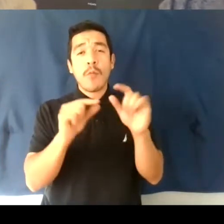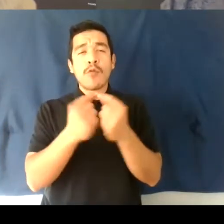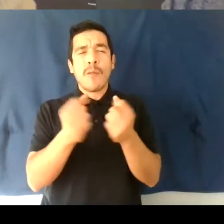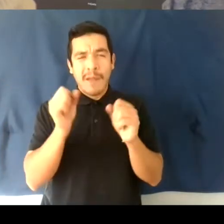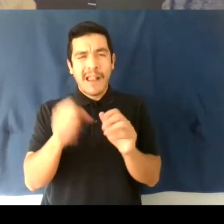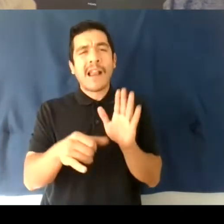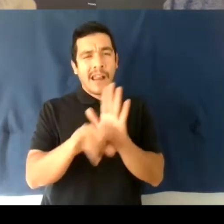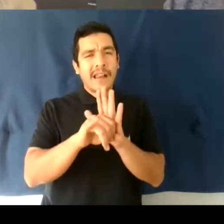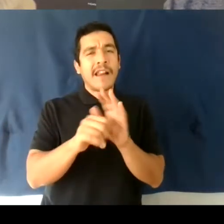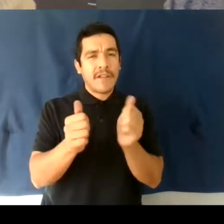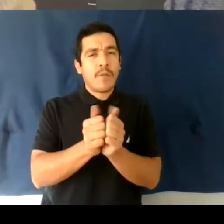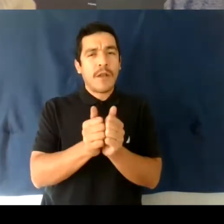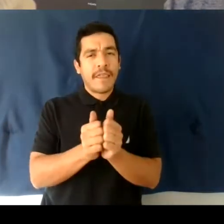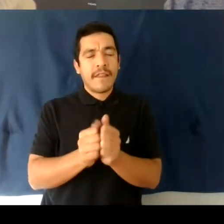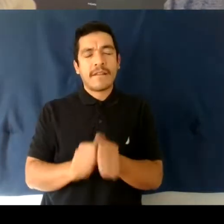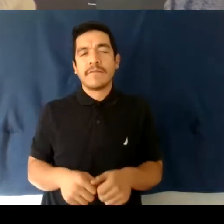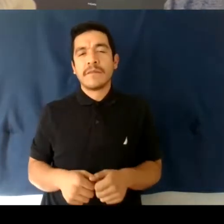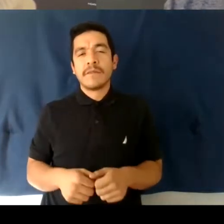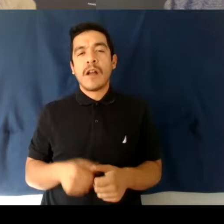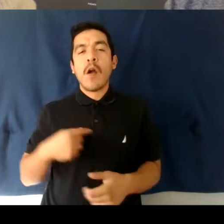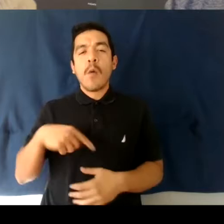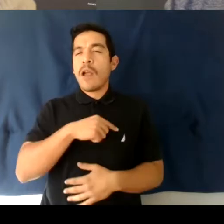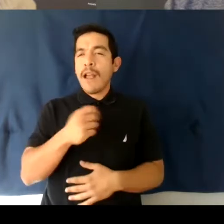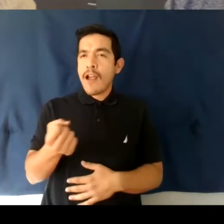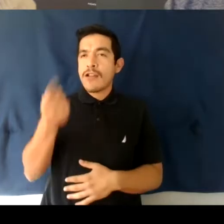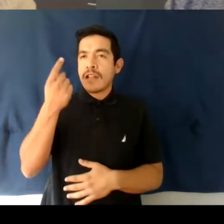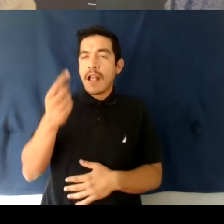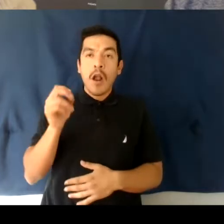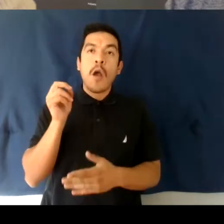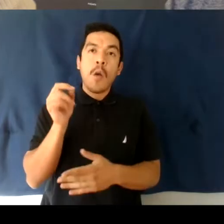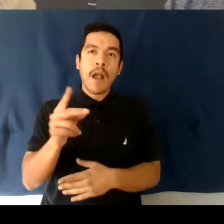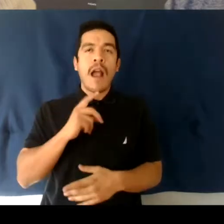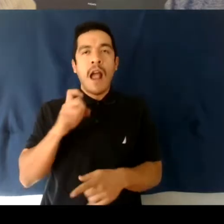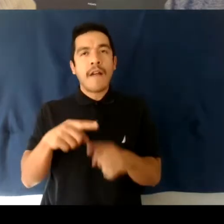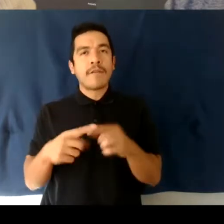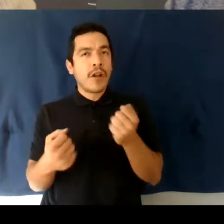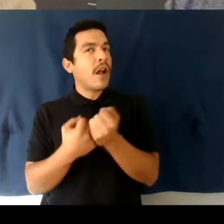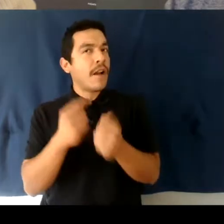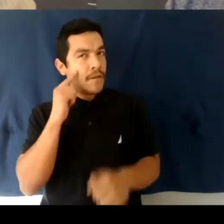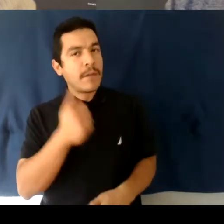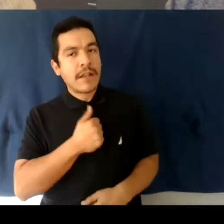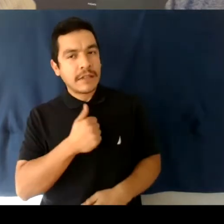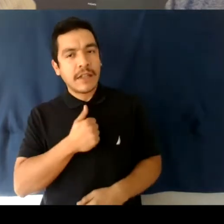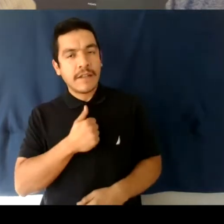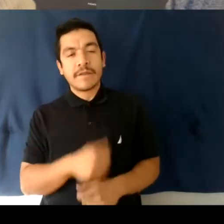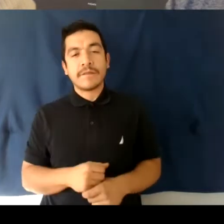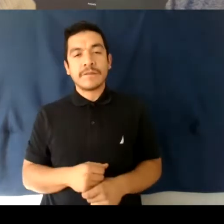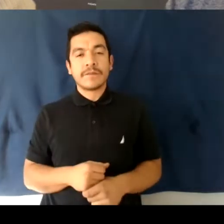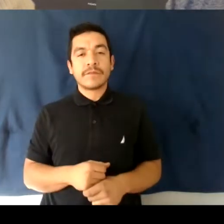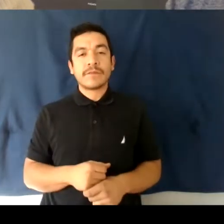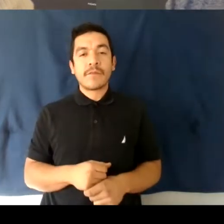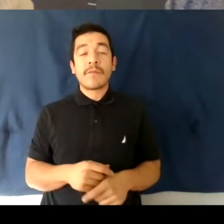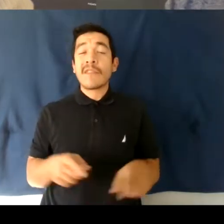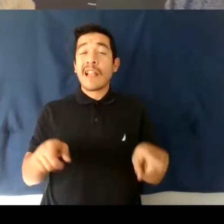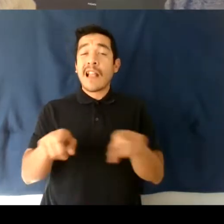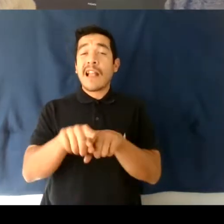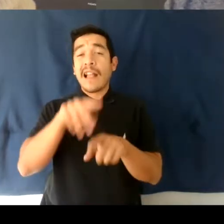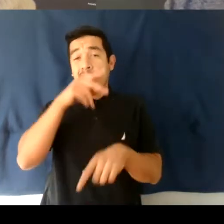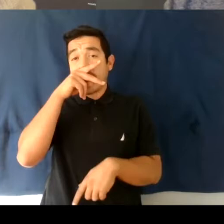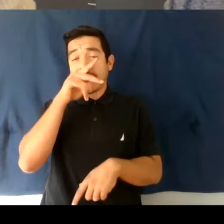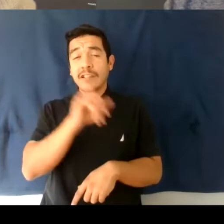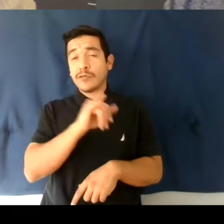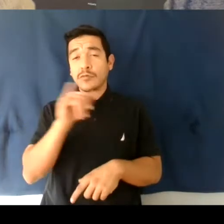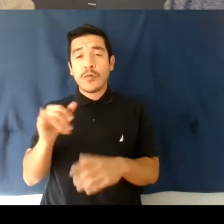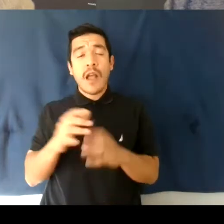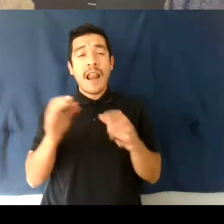It's just that feeling of like, okay, I have to advocate for myself. And as kids, a lot of times, like I remember being